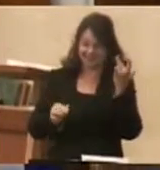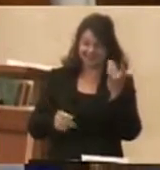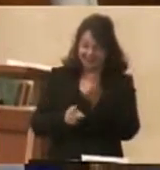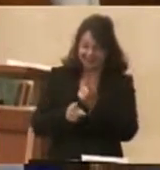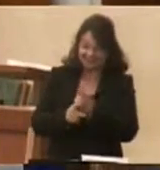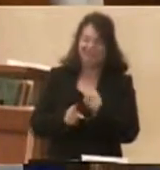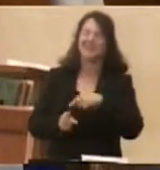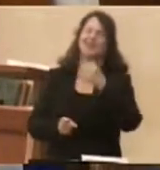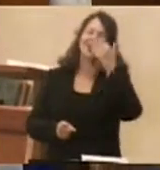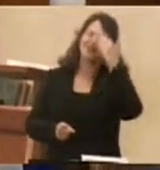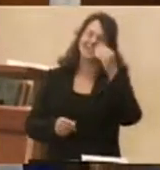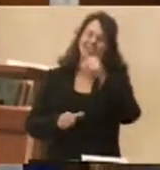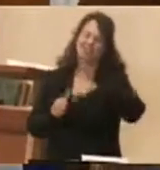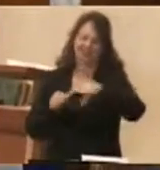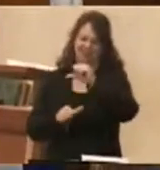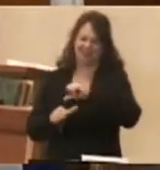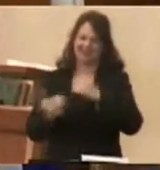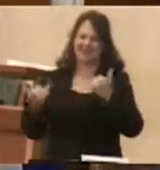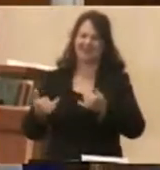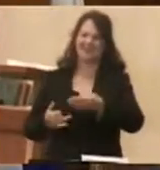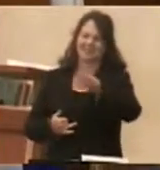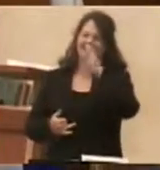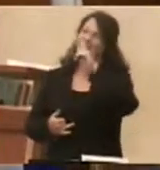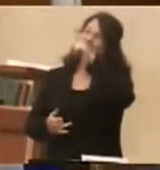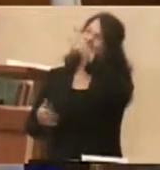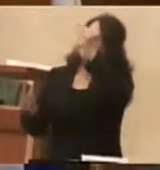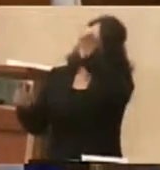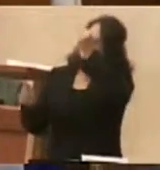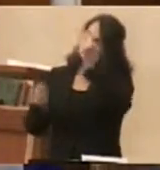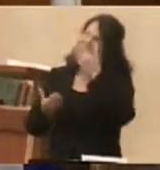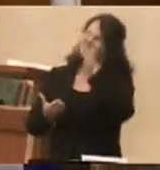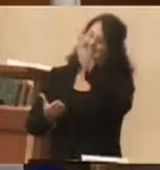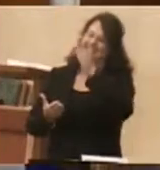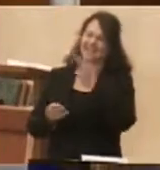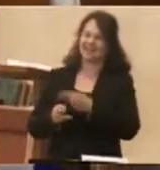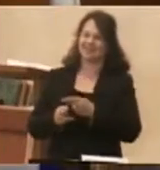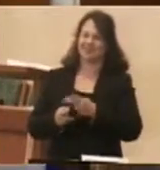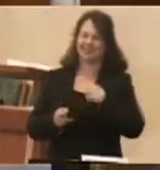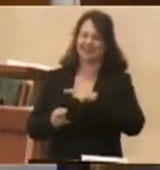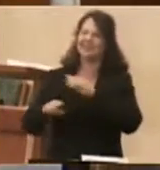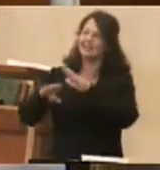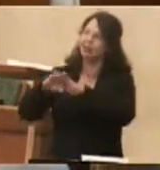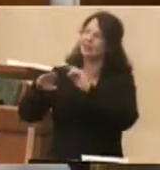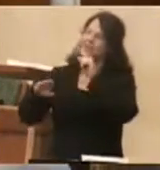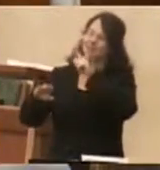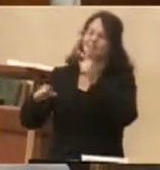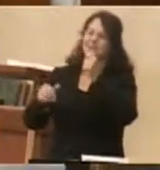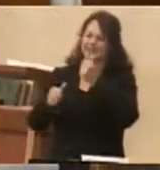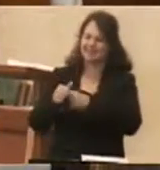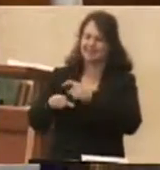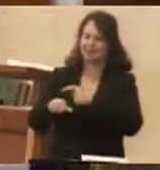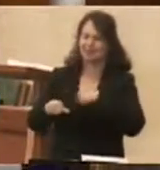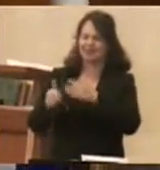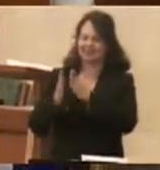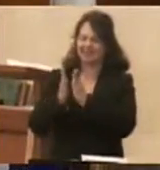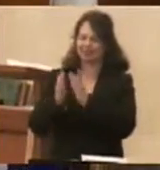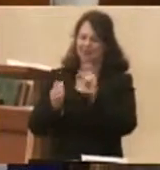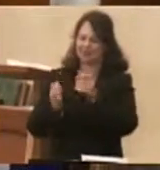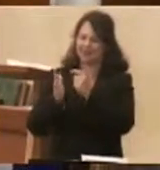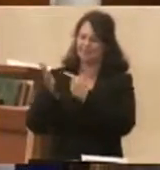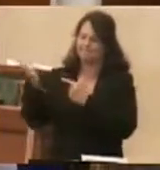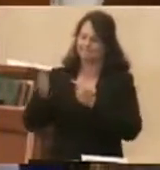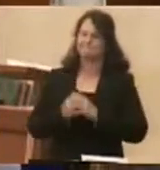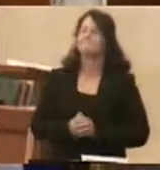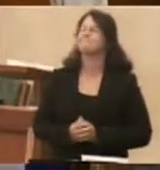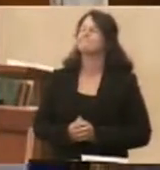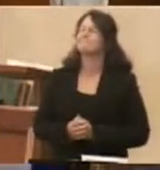Well, now, in baptism, God gives his name to us, so that we can call on him whenever we need him. So let us pray. Lord,